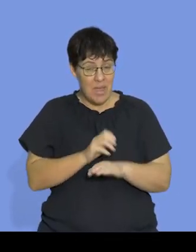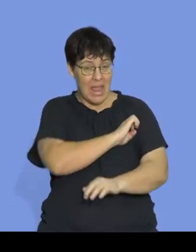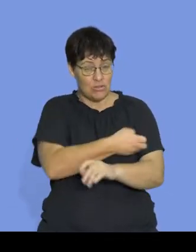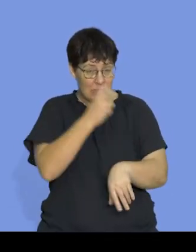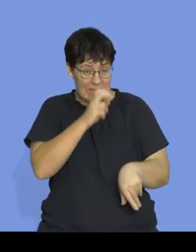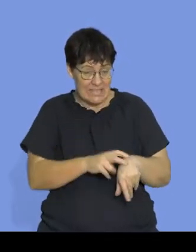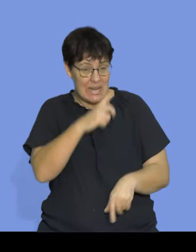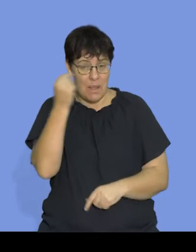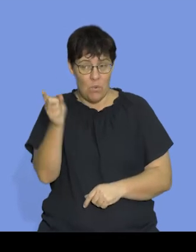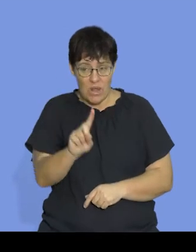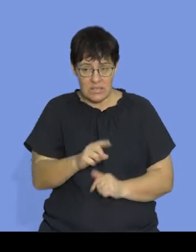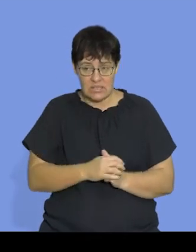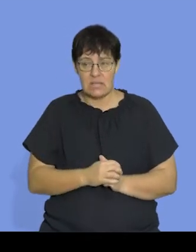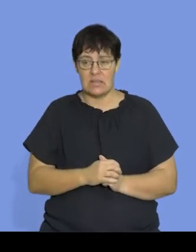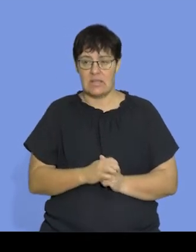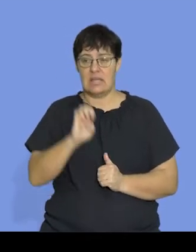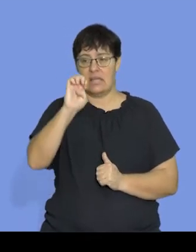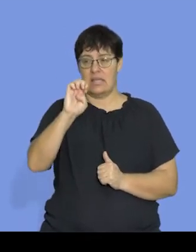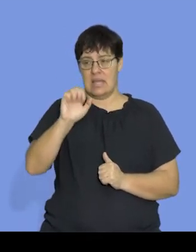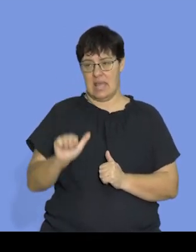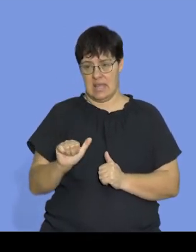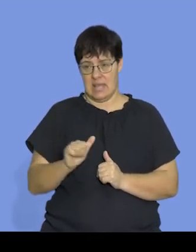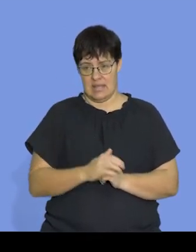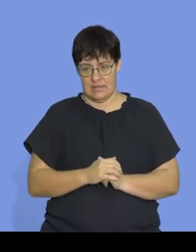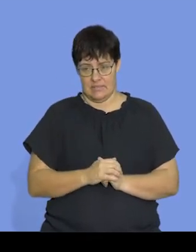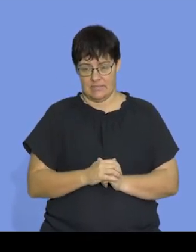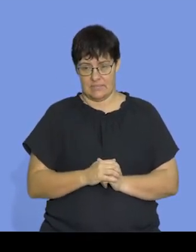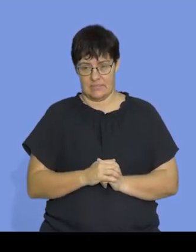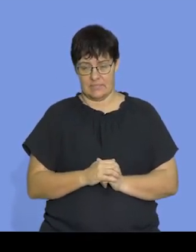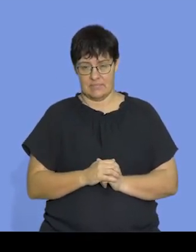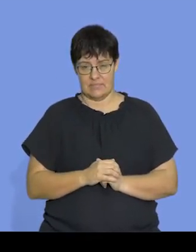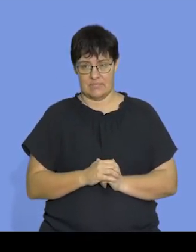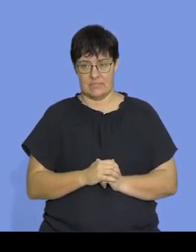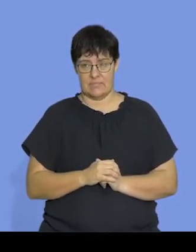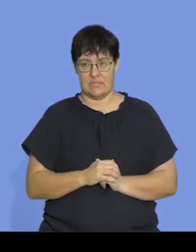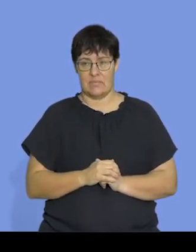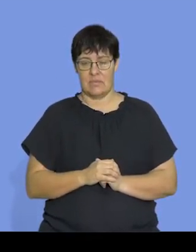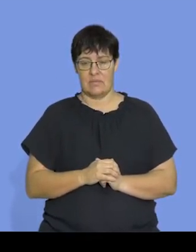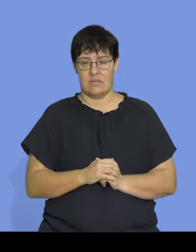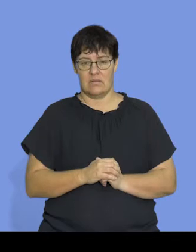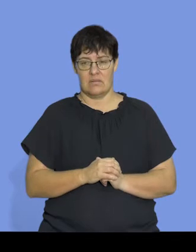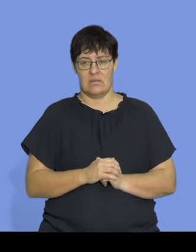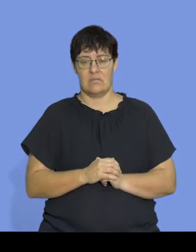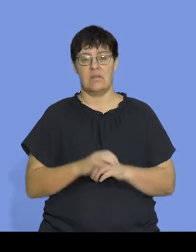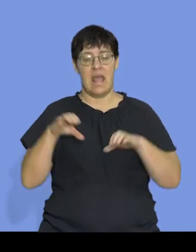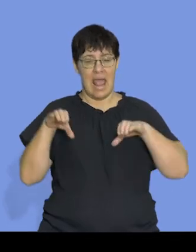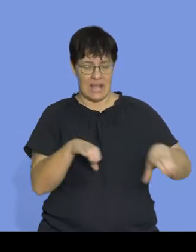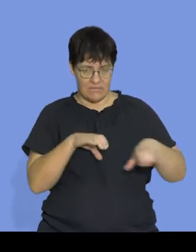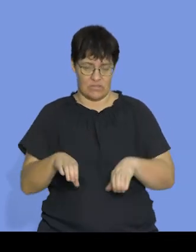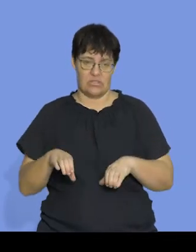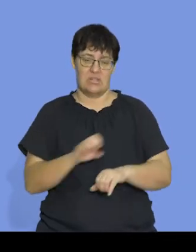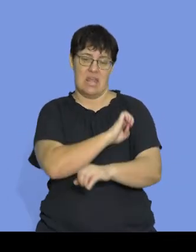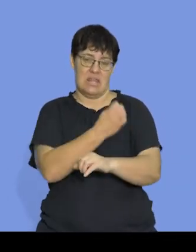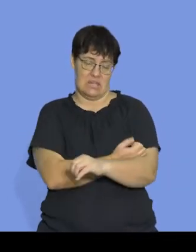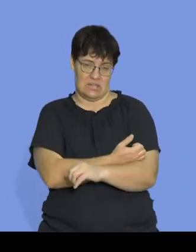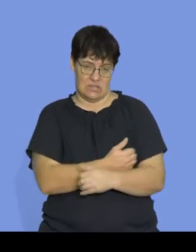symbol E subscript capital letter A suggests that it's for an activation energy. So